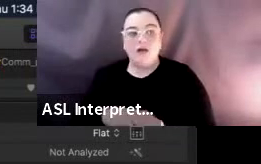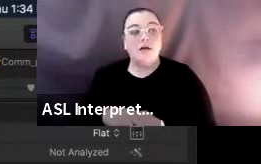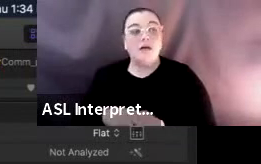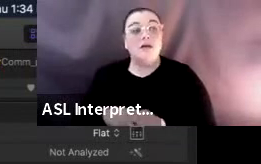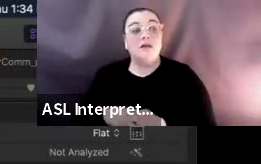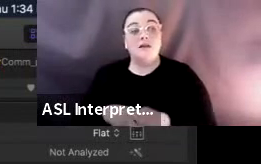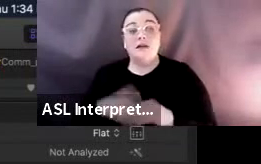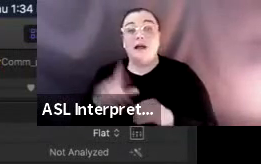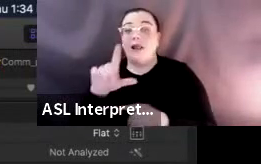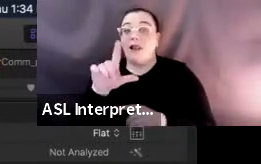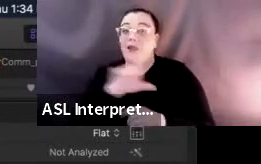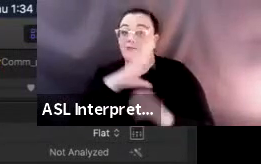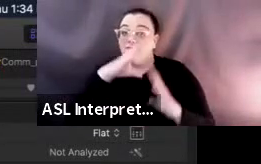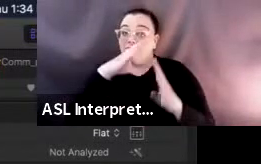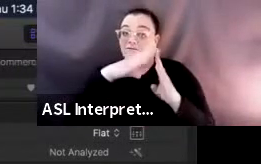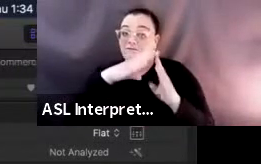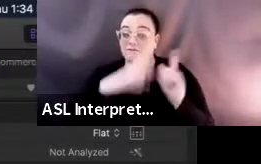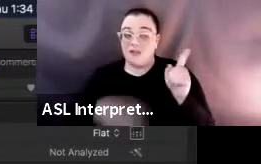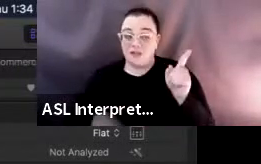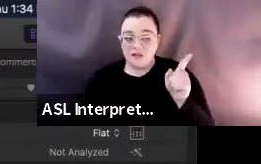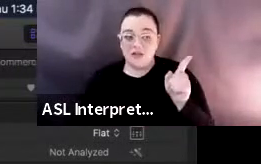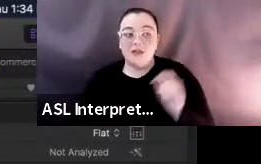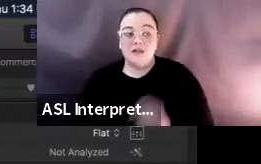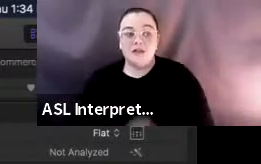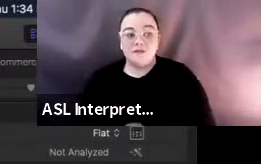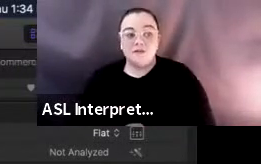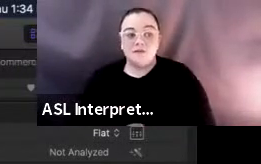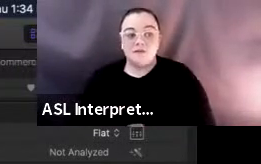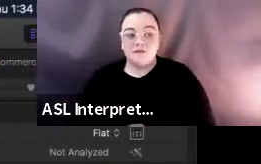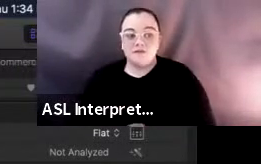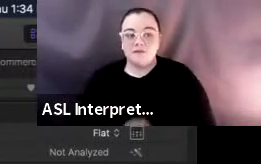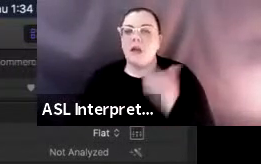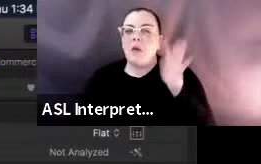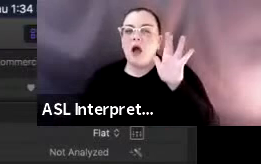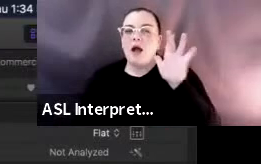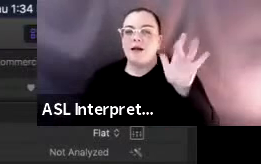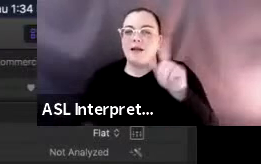left-hand corner, and I'm going to click this button here with the